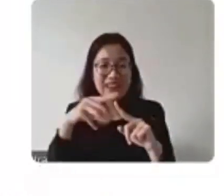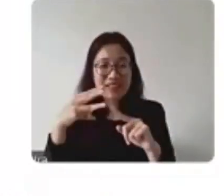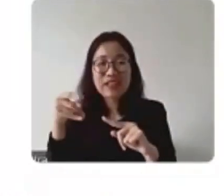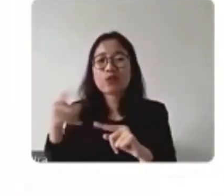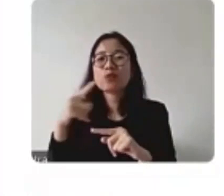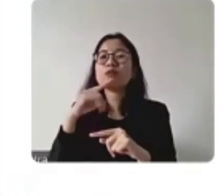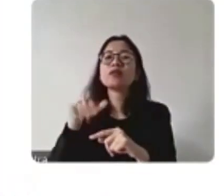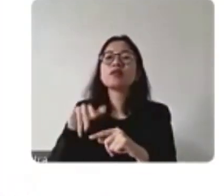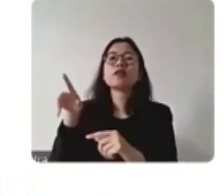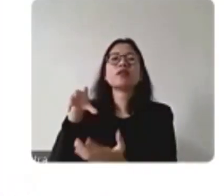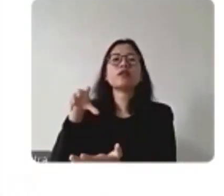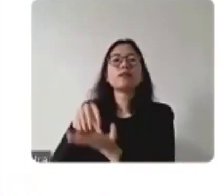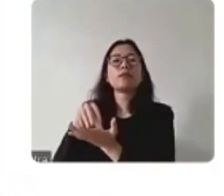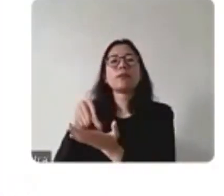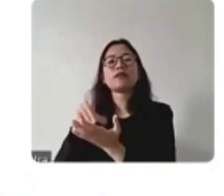the land